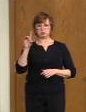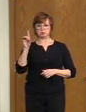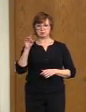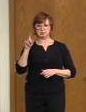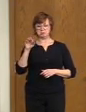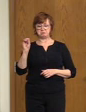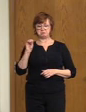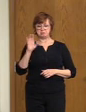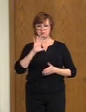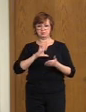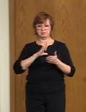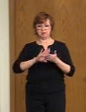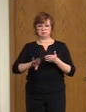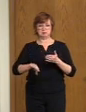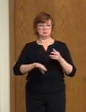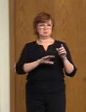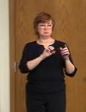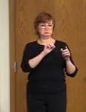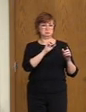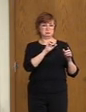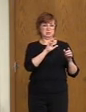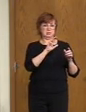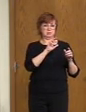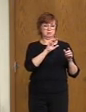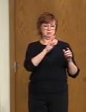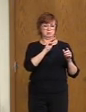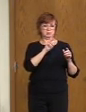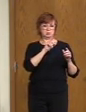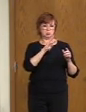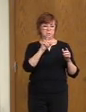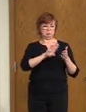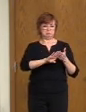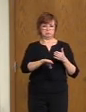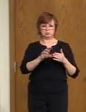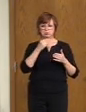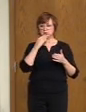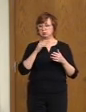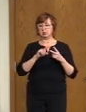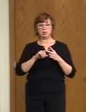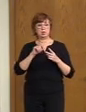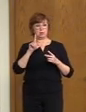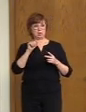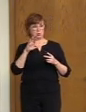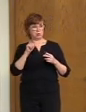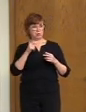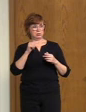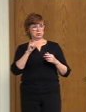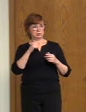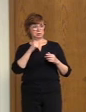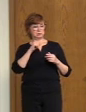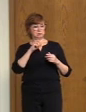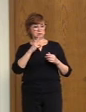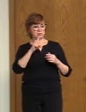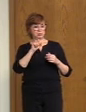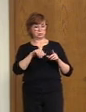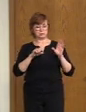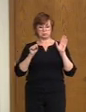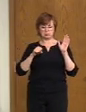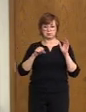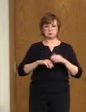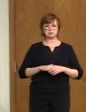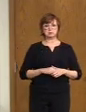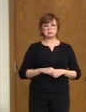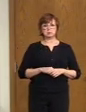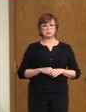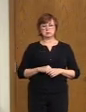thanks. Me either, thank you. Do you have a follow-up, Laura? Yeah, I was hoping you could talk